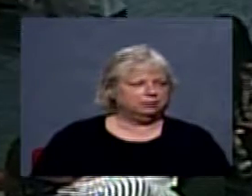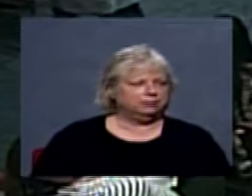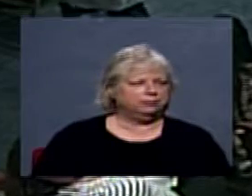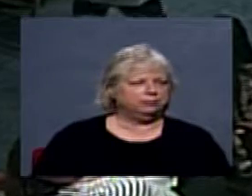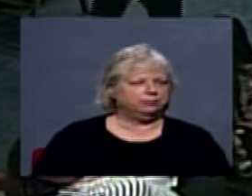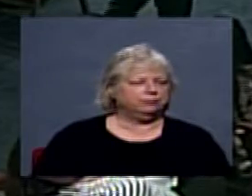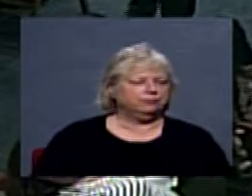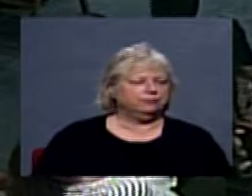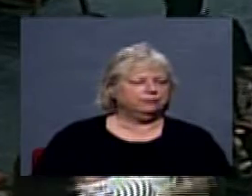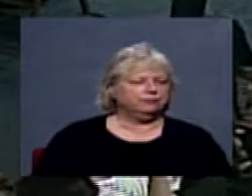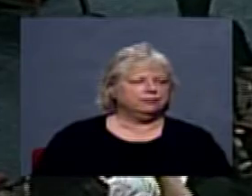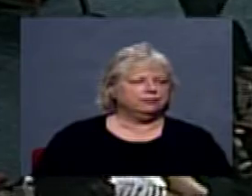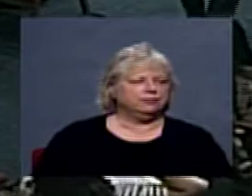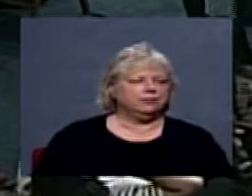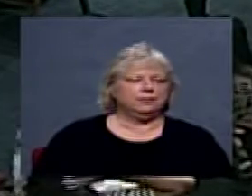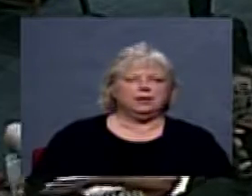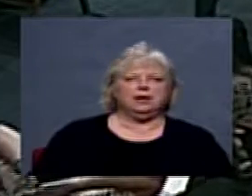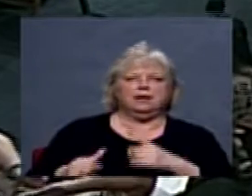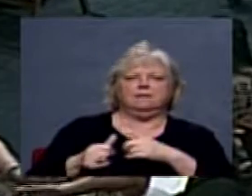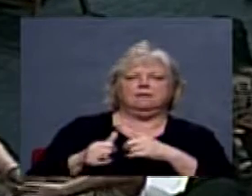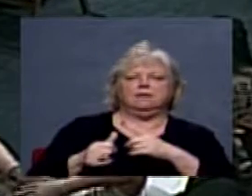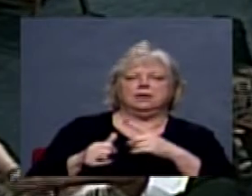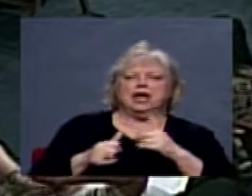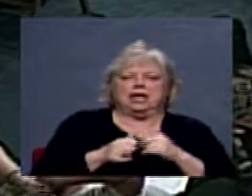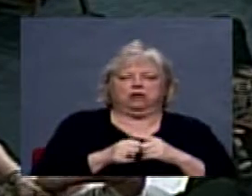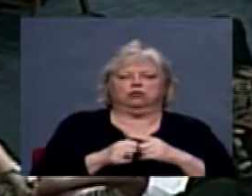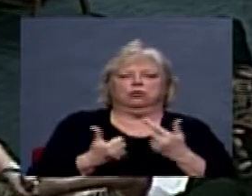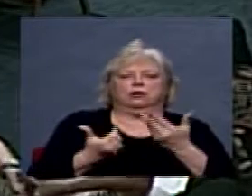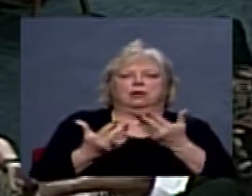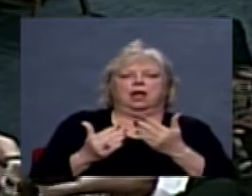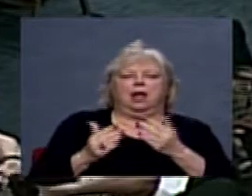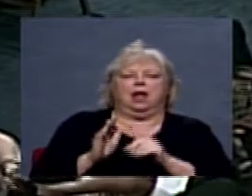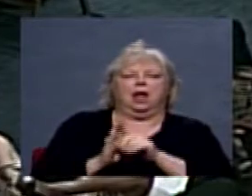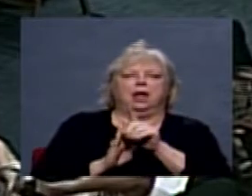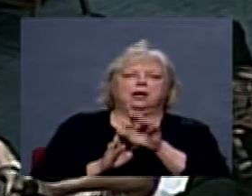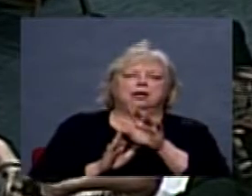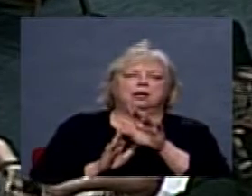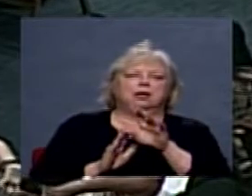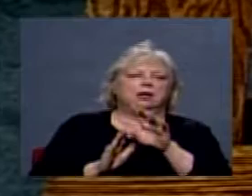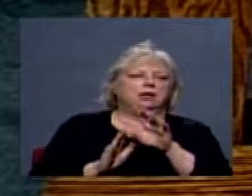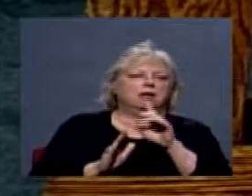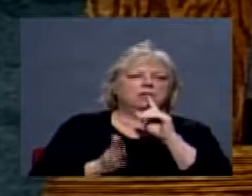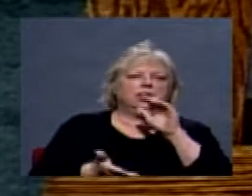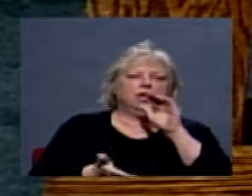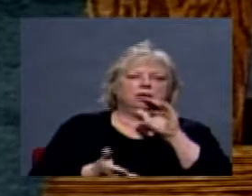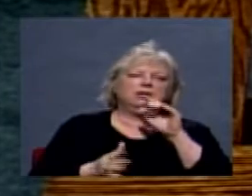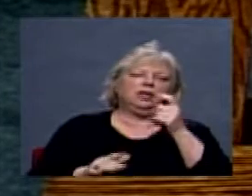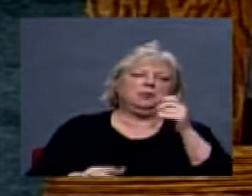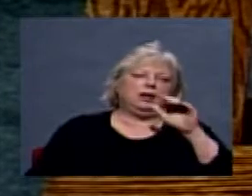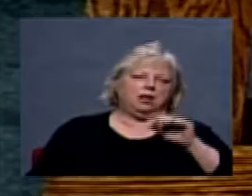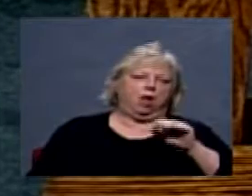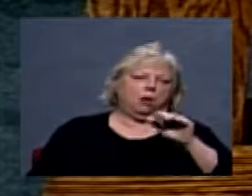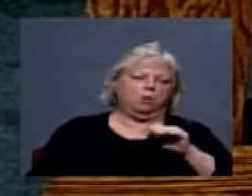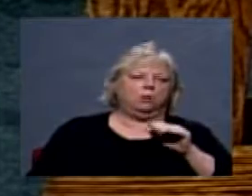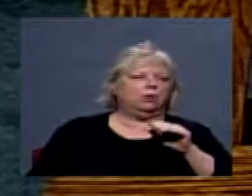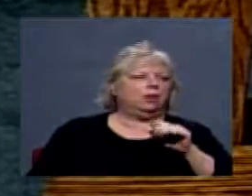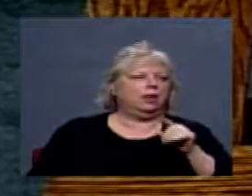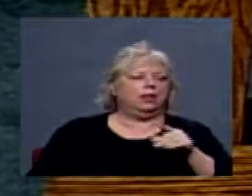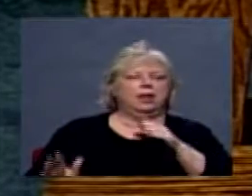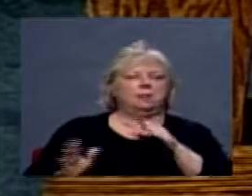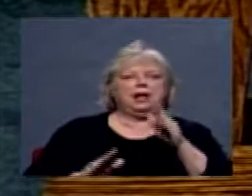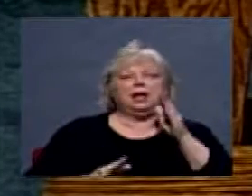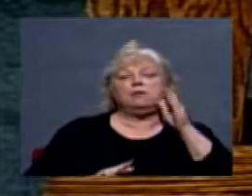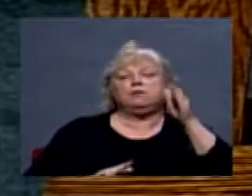Well, the initial height of the structure is going to be relatively low. They do plan at a